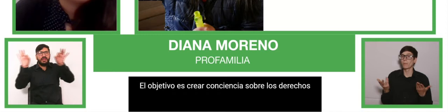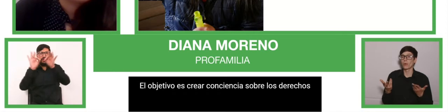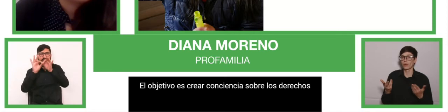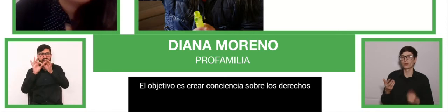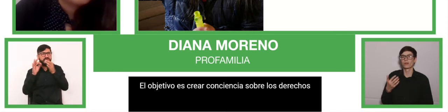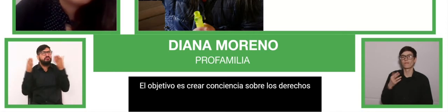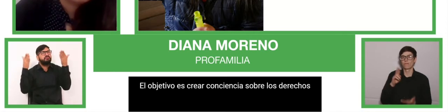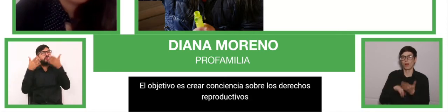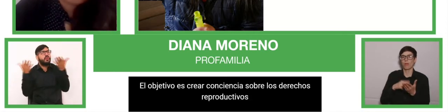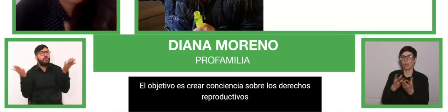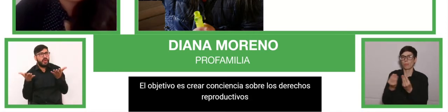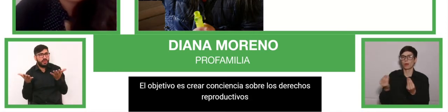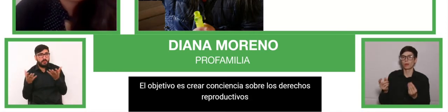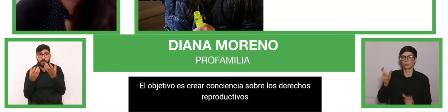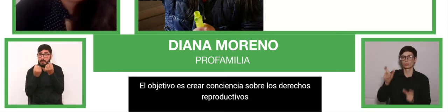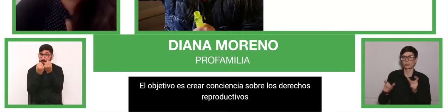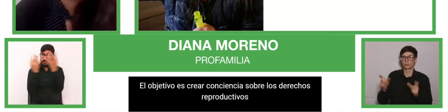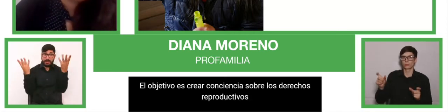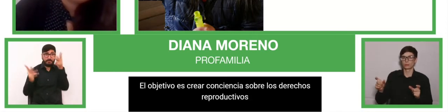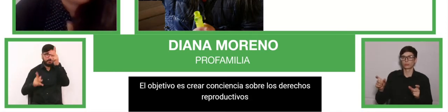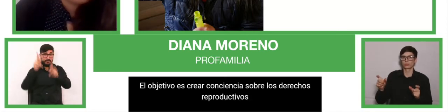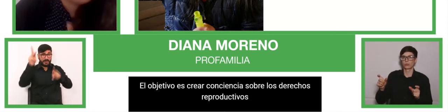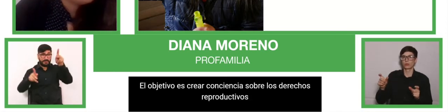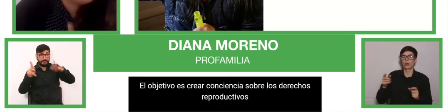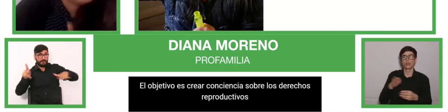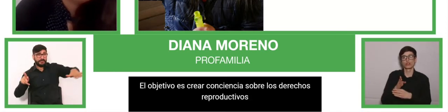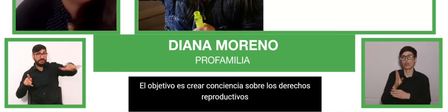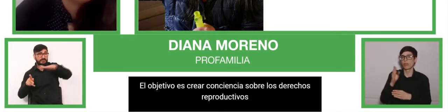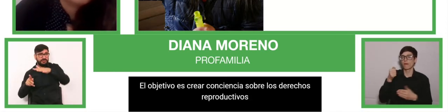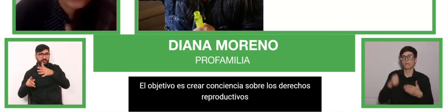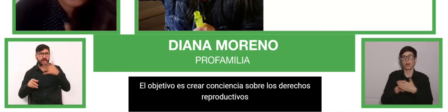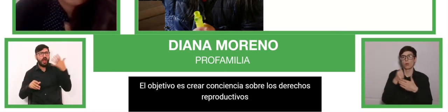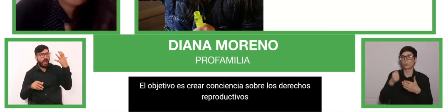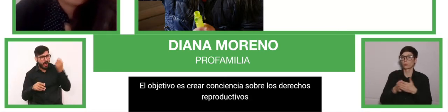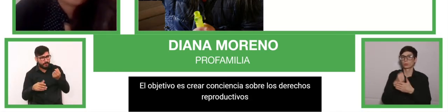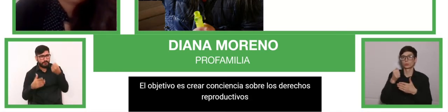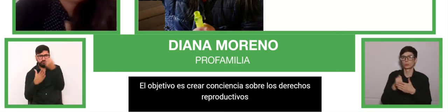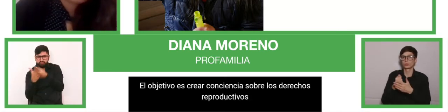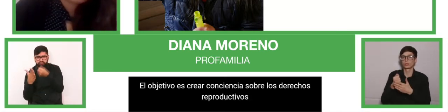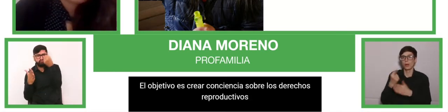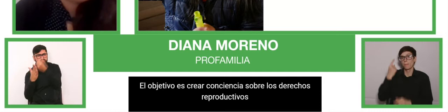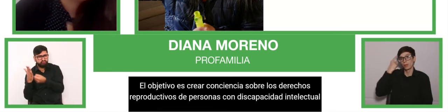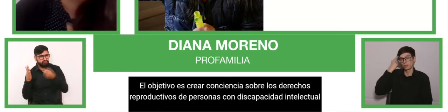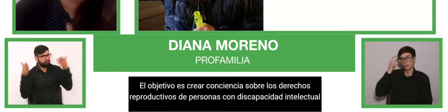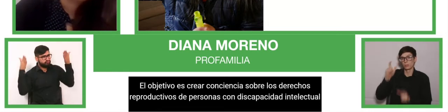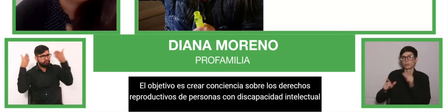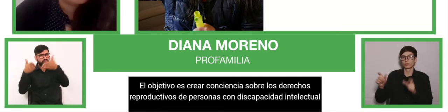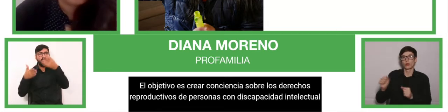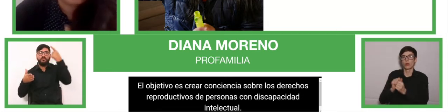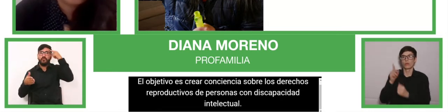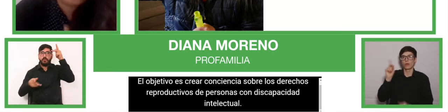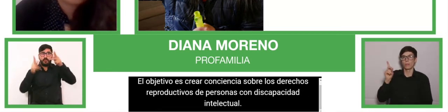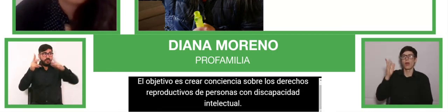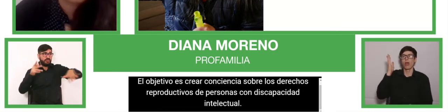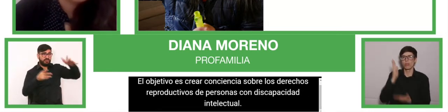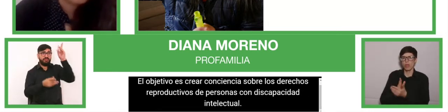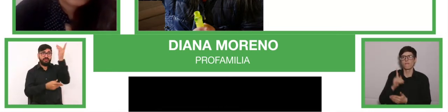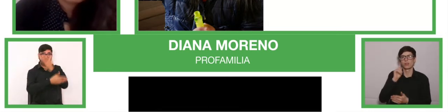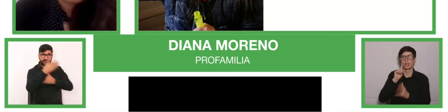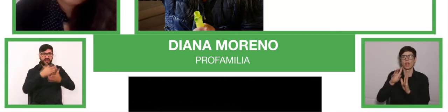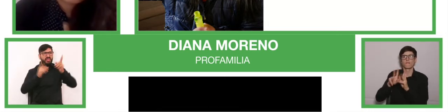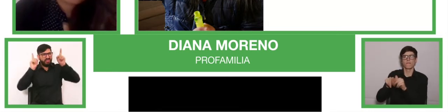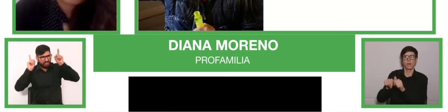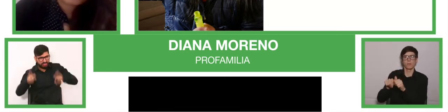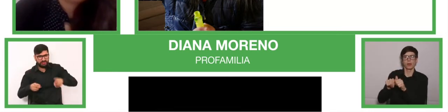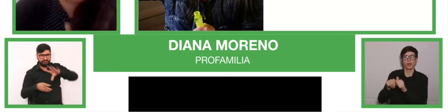still, it is a struggle to think about whether people with disabilities should form families, should or could